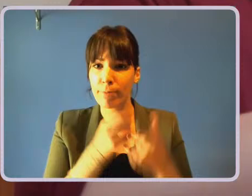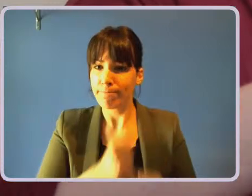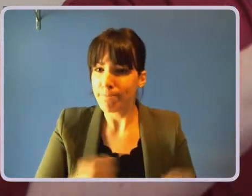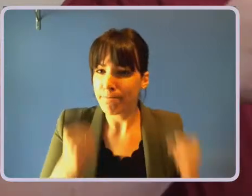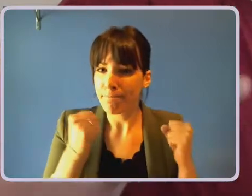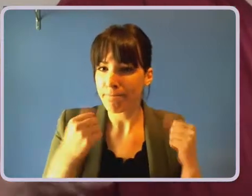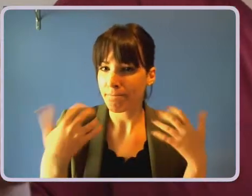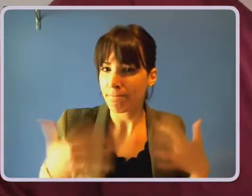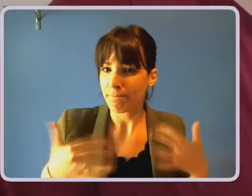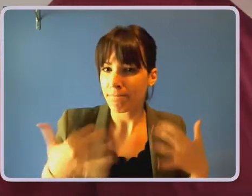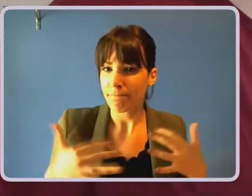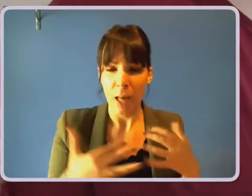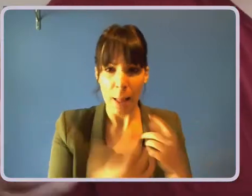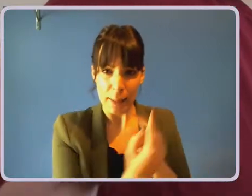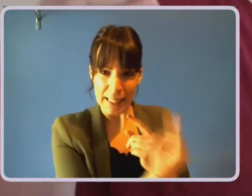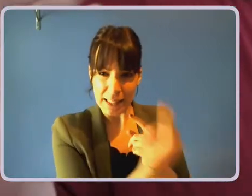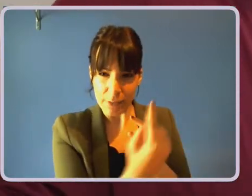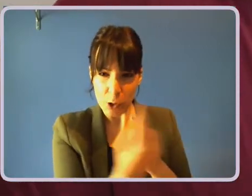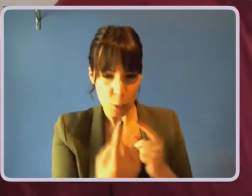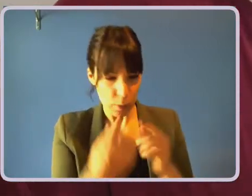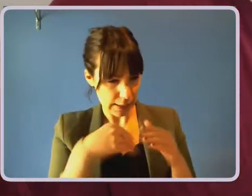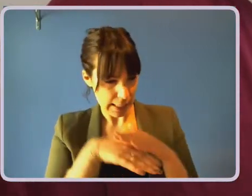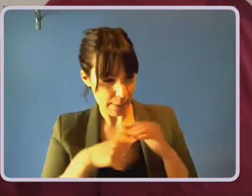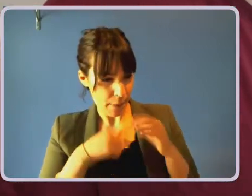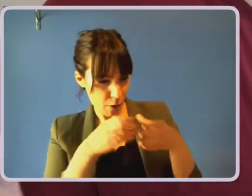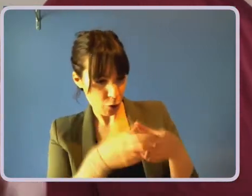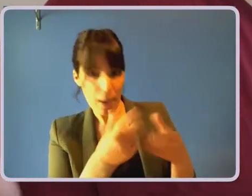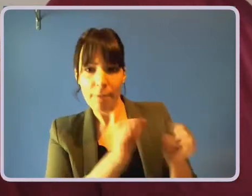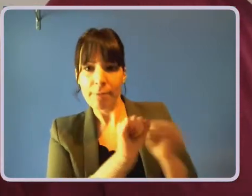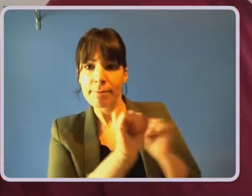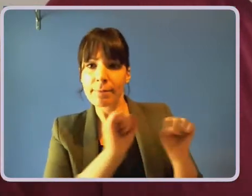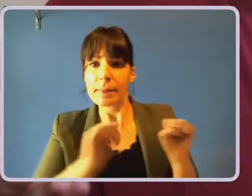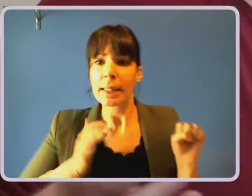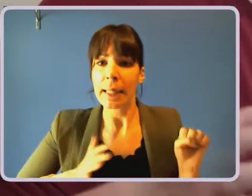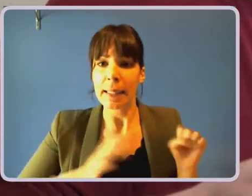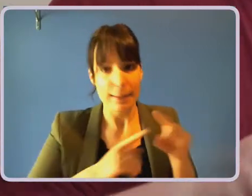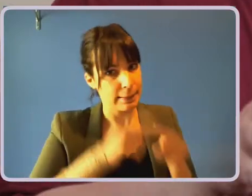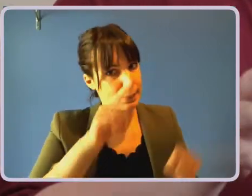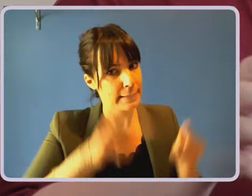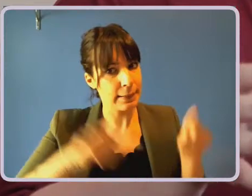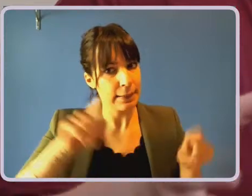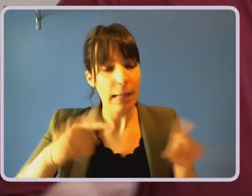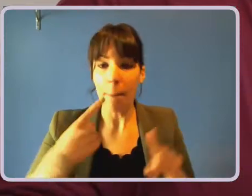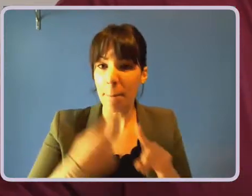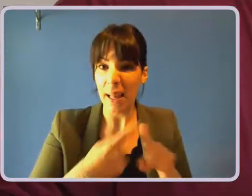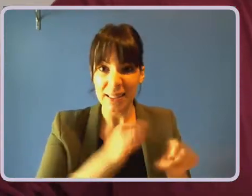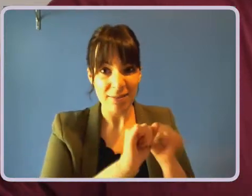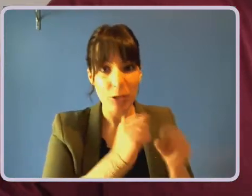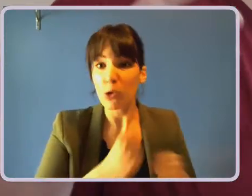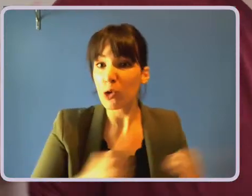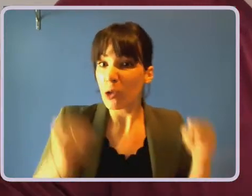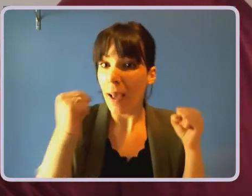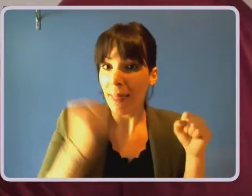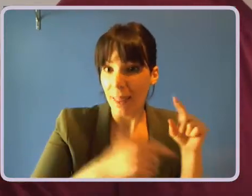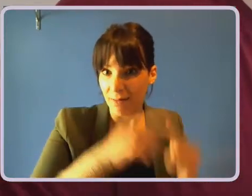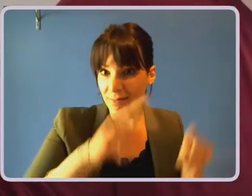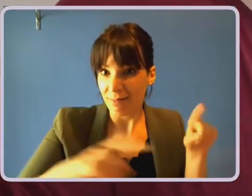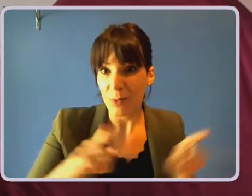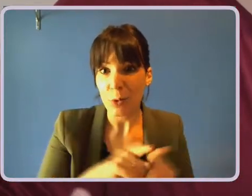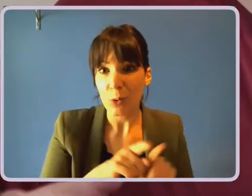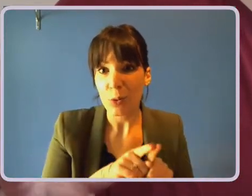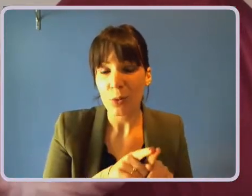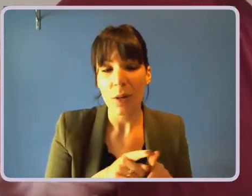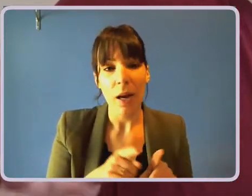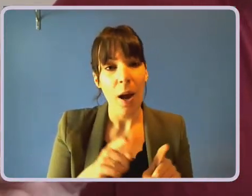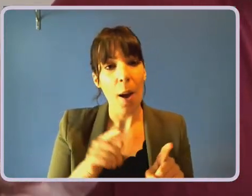group has very different needs, but also very different strengths. What are some of the things that you might not even be aware